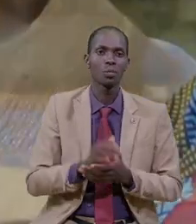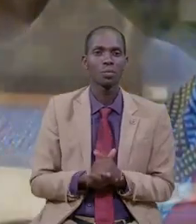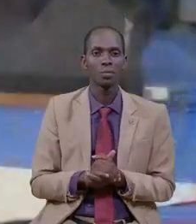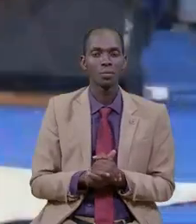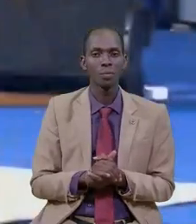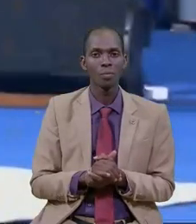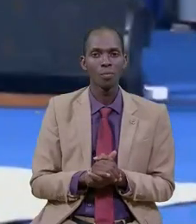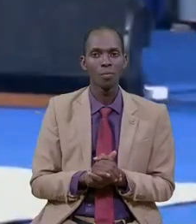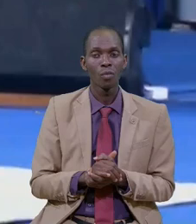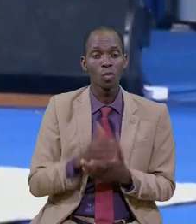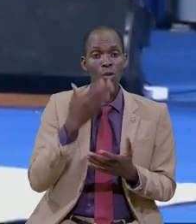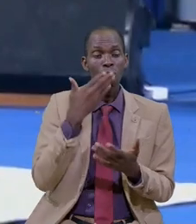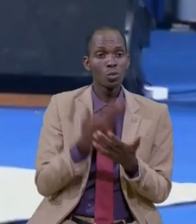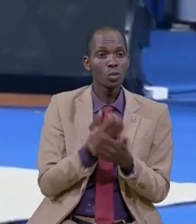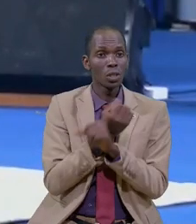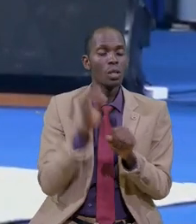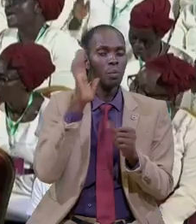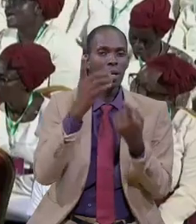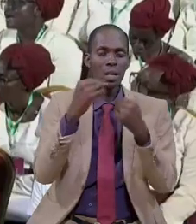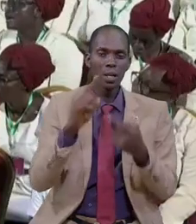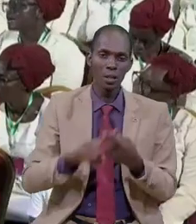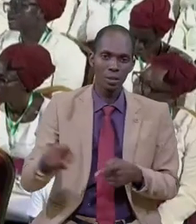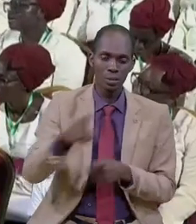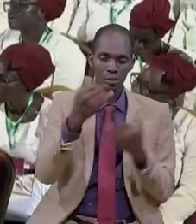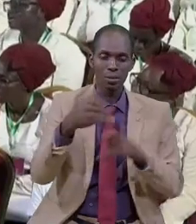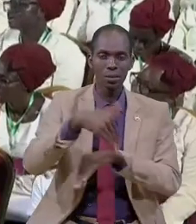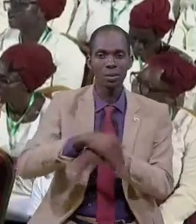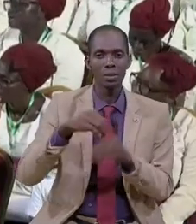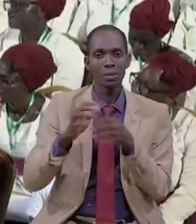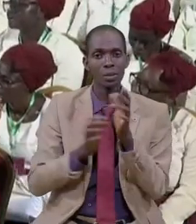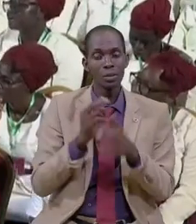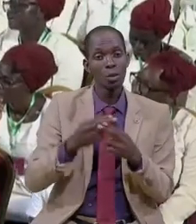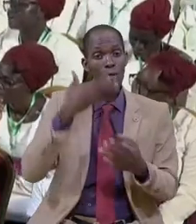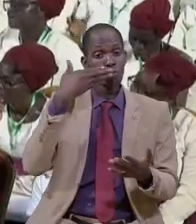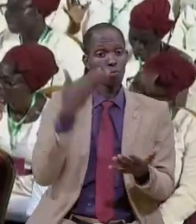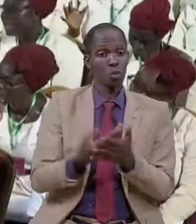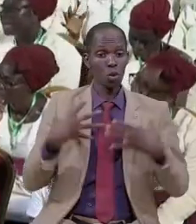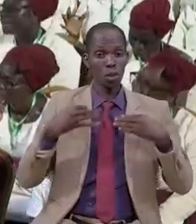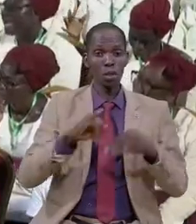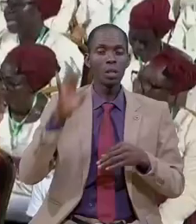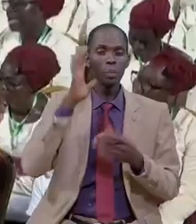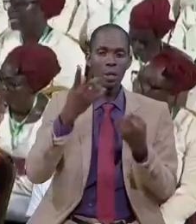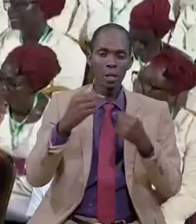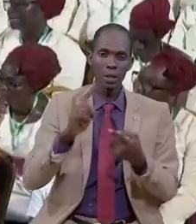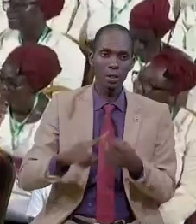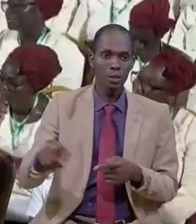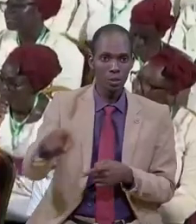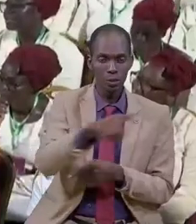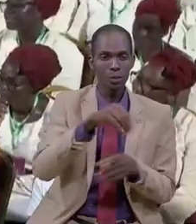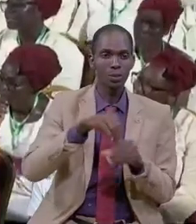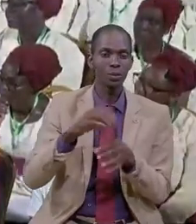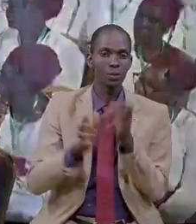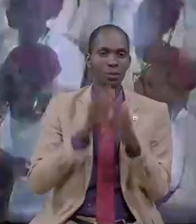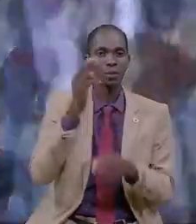Good salvation will come your way. Le bon salut te parviendra au nom good de Jésus. Healing will come to your way tonight. La bonne guérison te parviendra ce